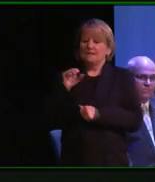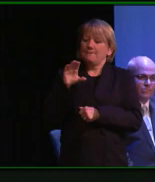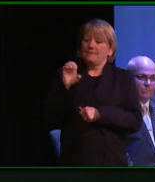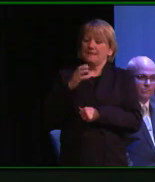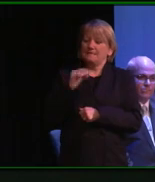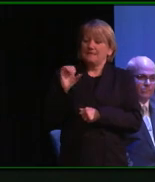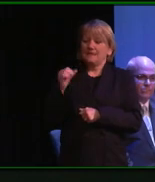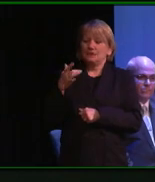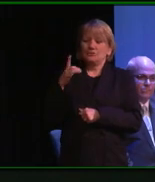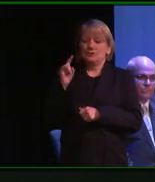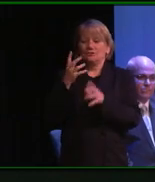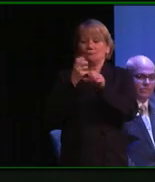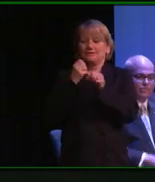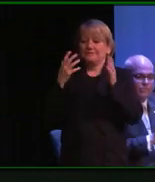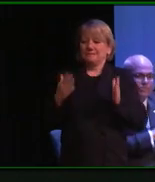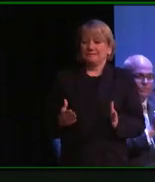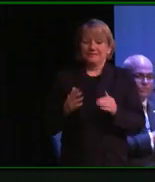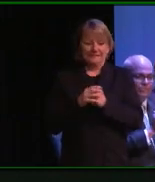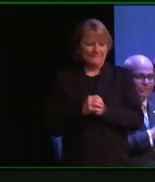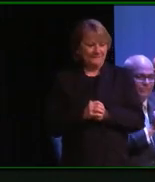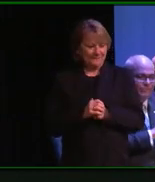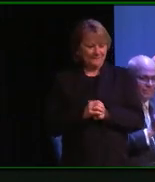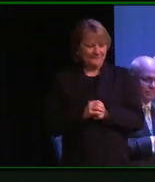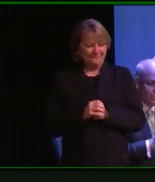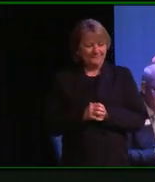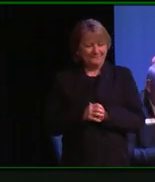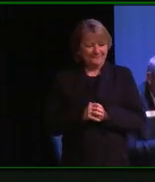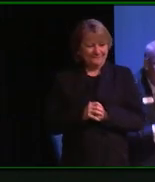and Shield recipient.